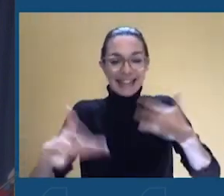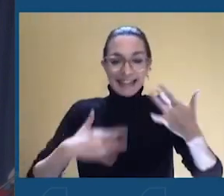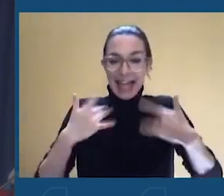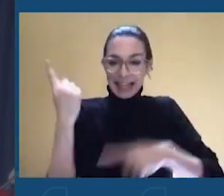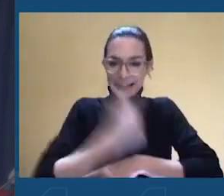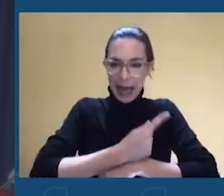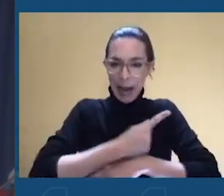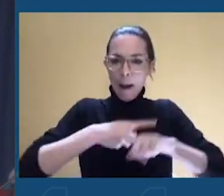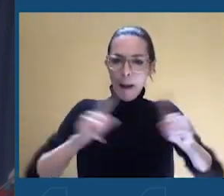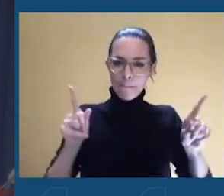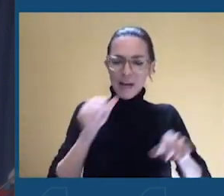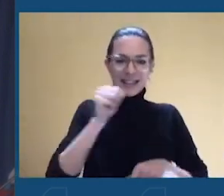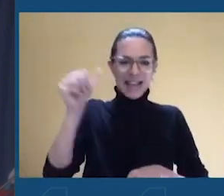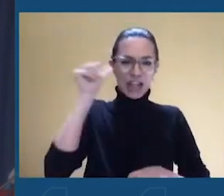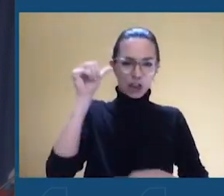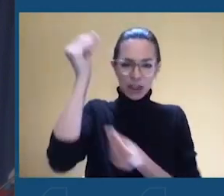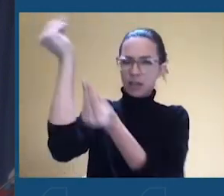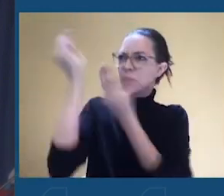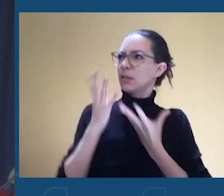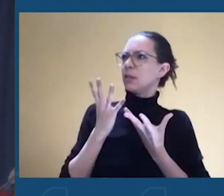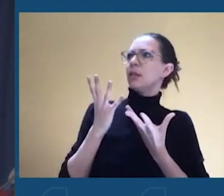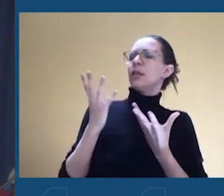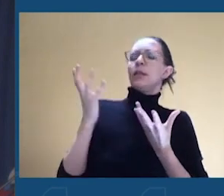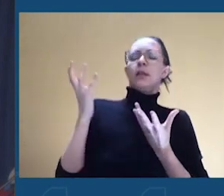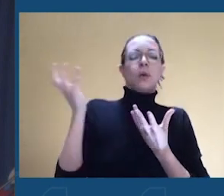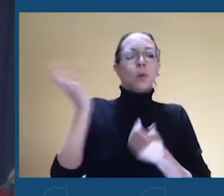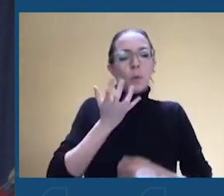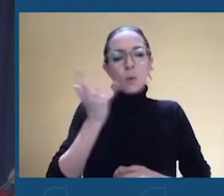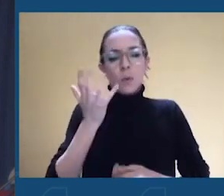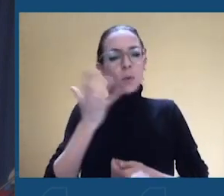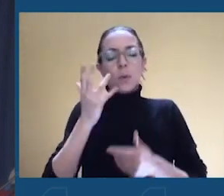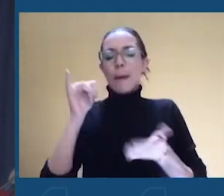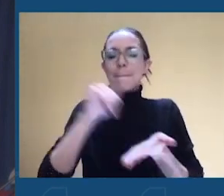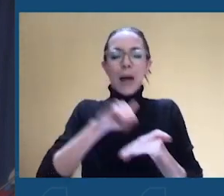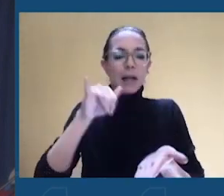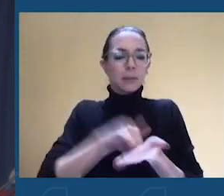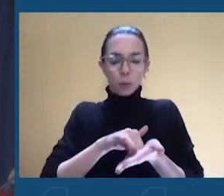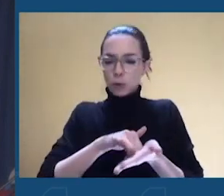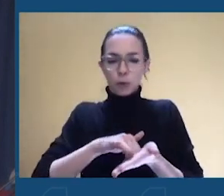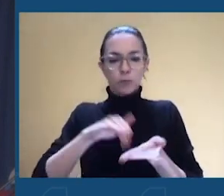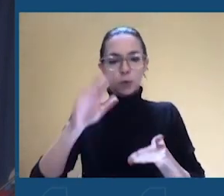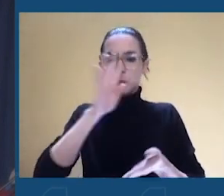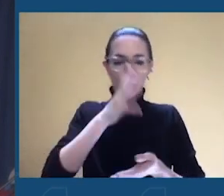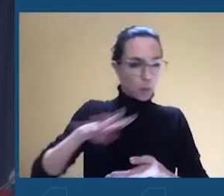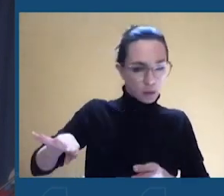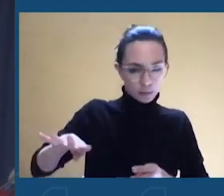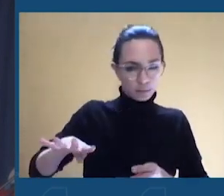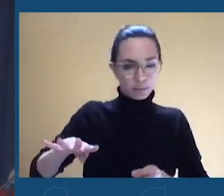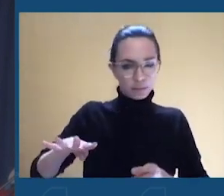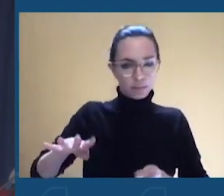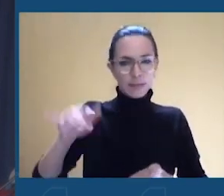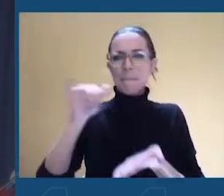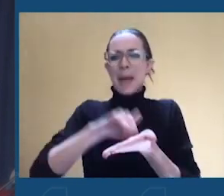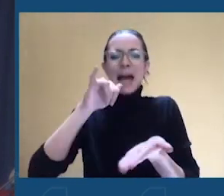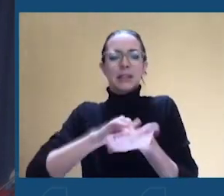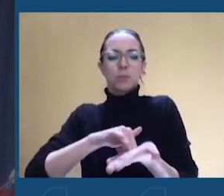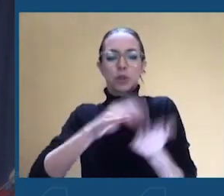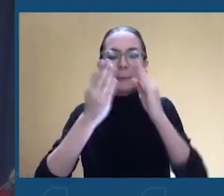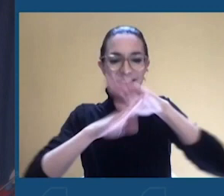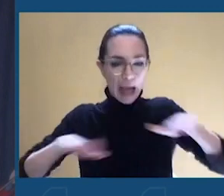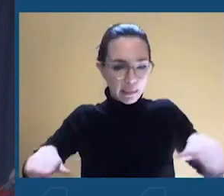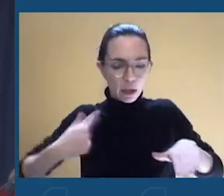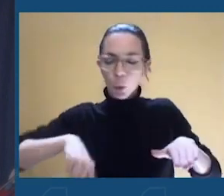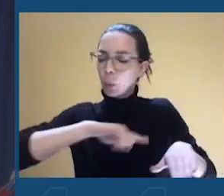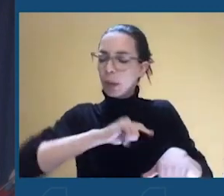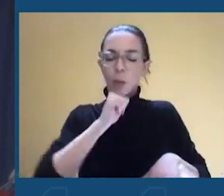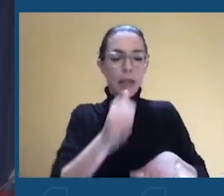was so compelling, it was impossible to ignore and impossible to be silent. We will not be silent